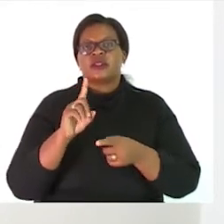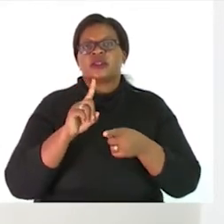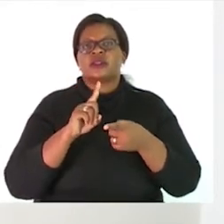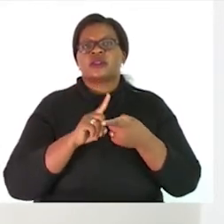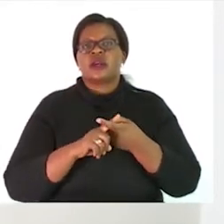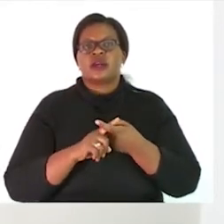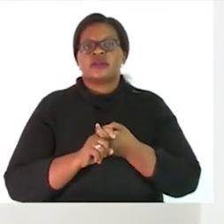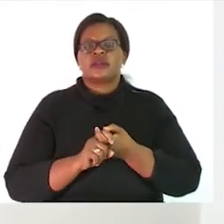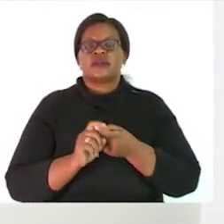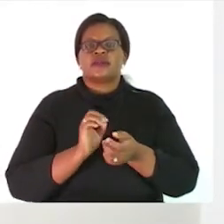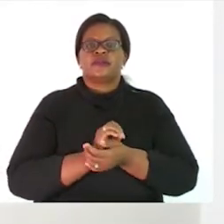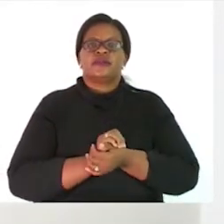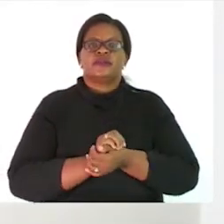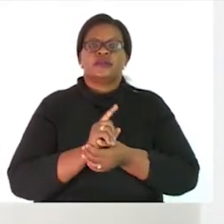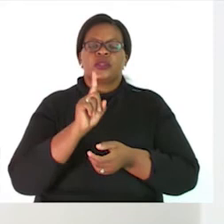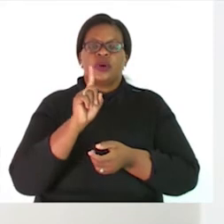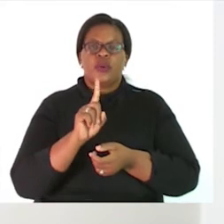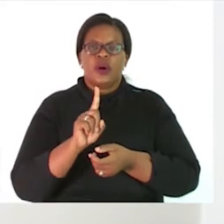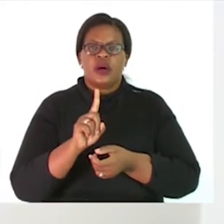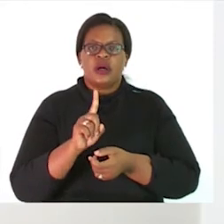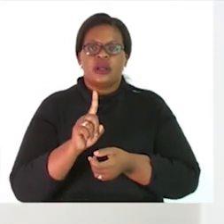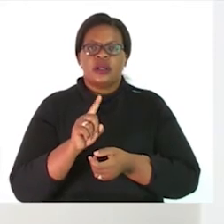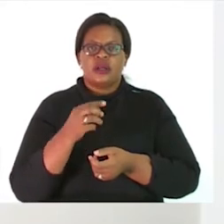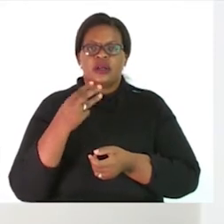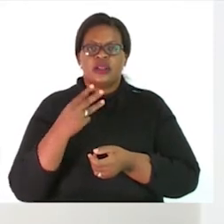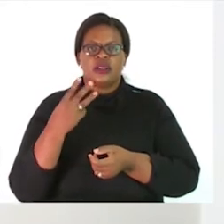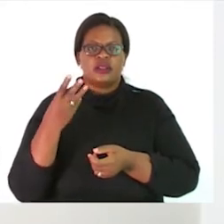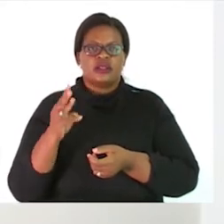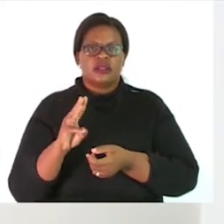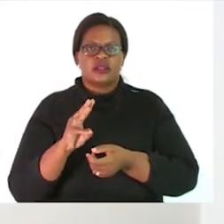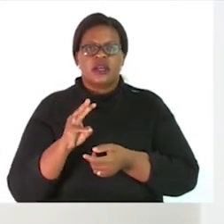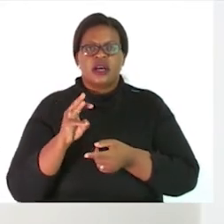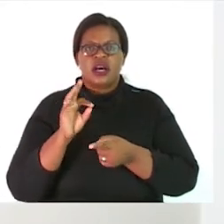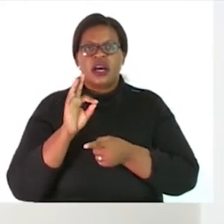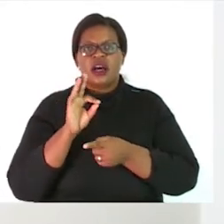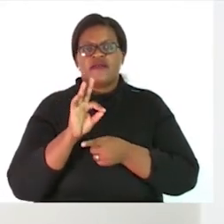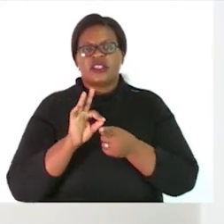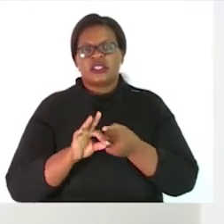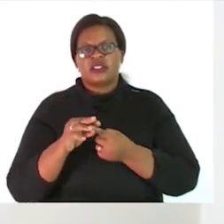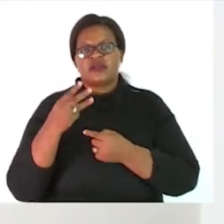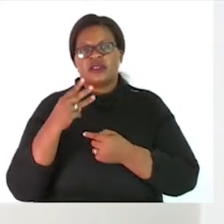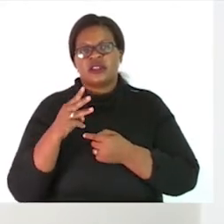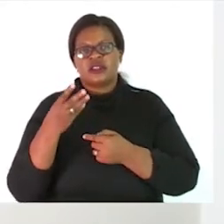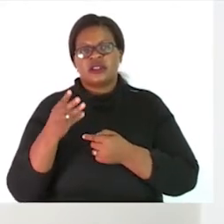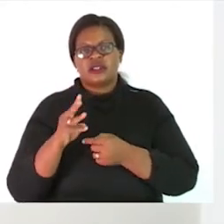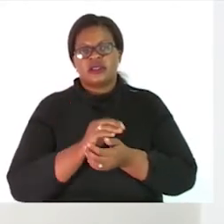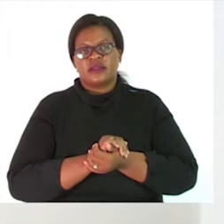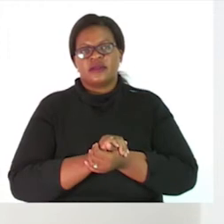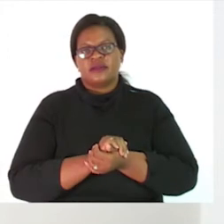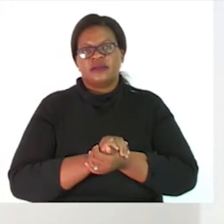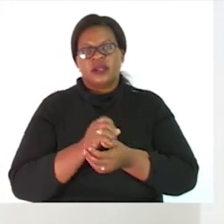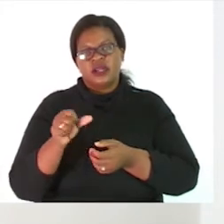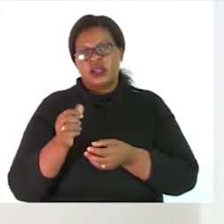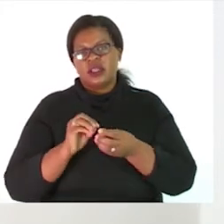So 1 as well as 36 are factors of 36. Any other numbers? 3.